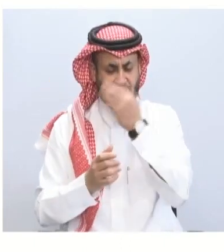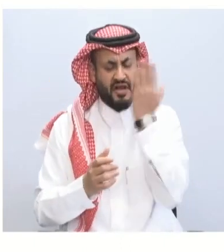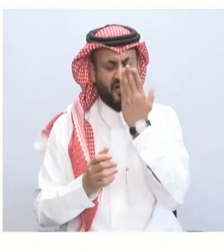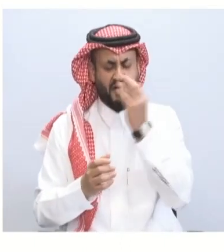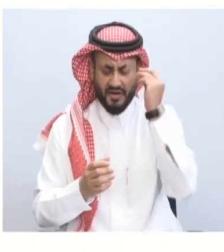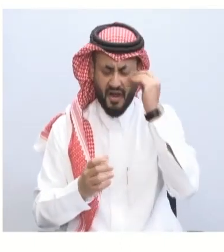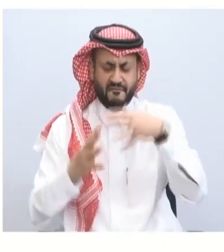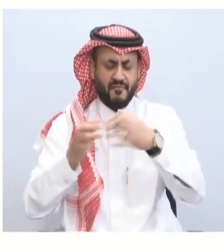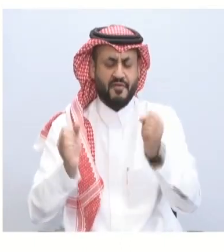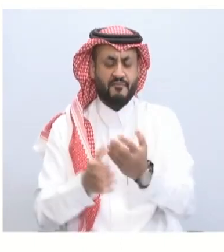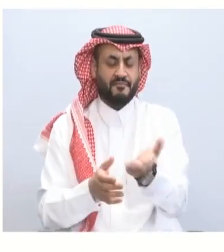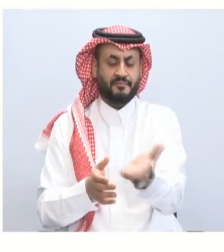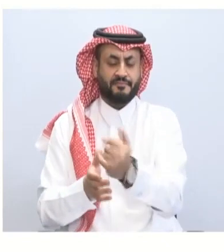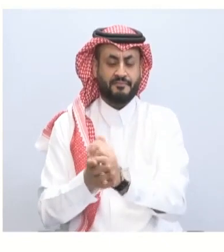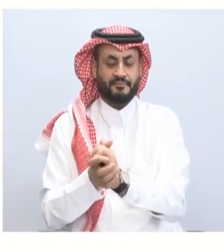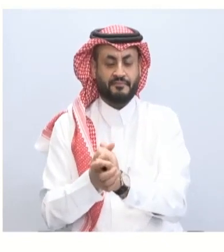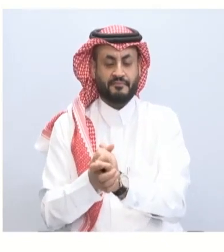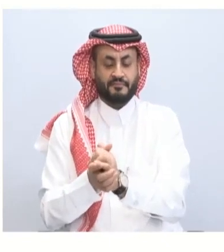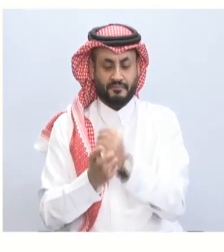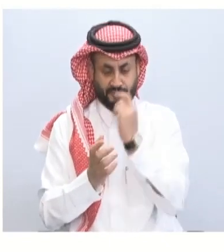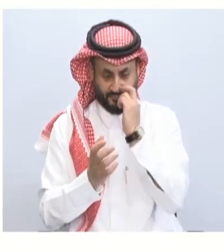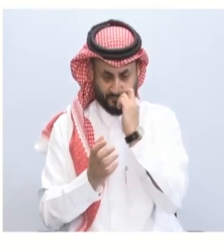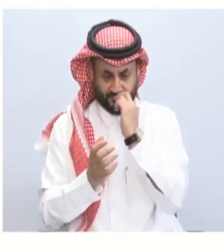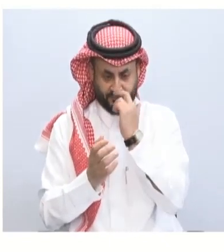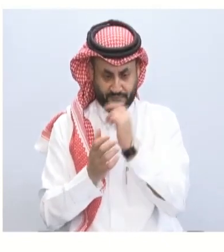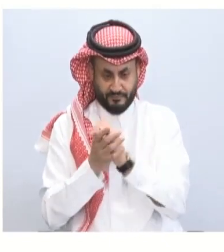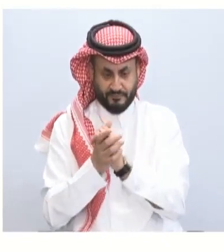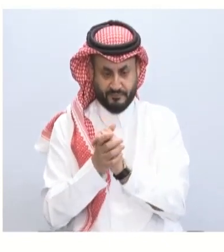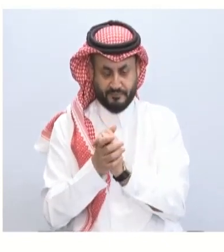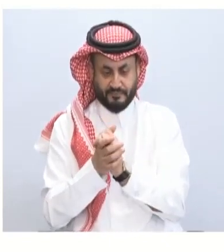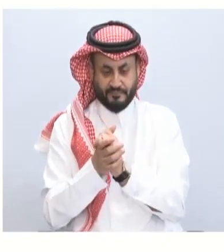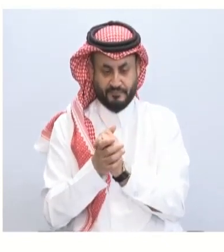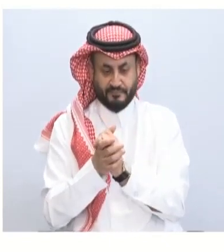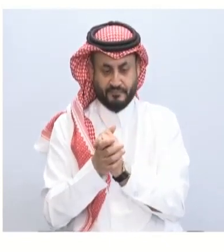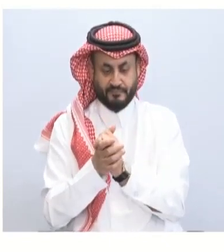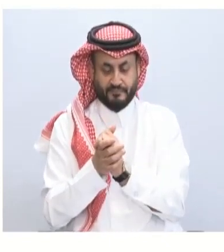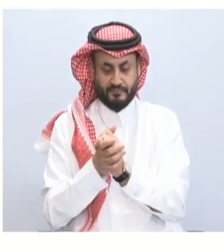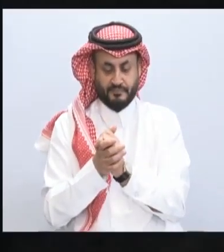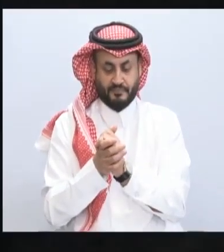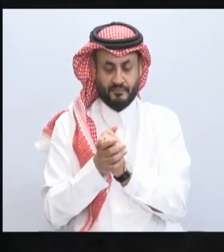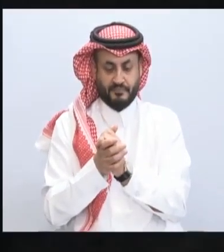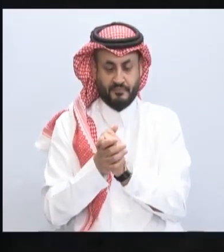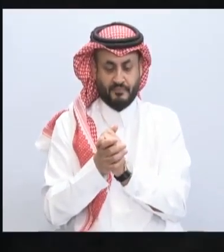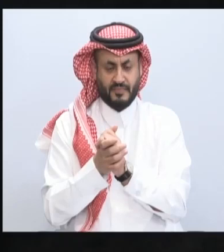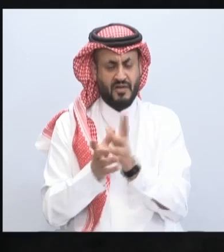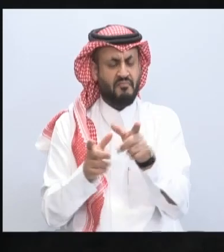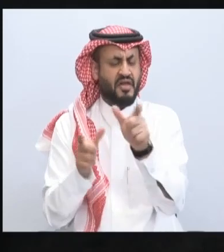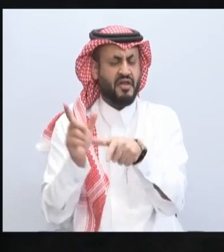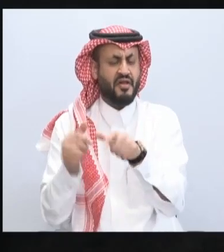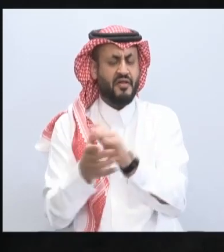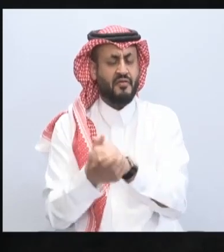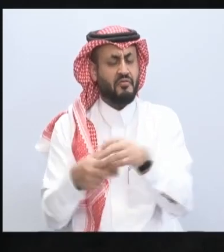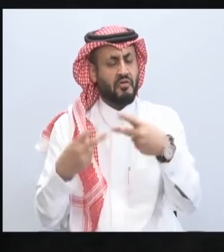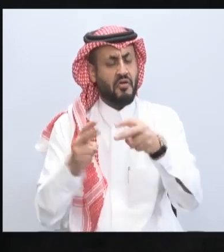involvement of the participants that had not been able to travel. Now, some people, when they are able